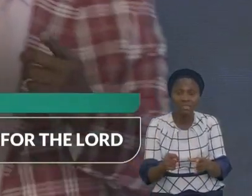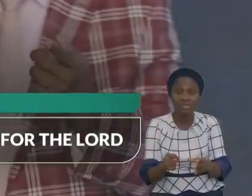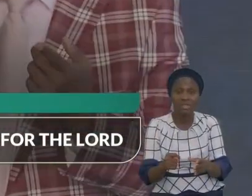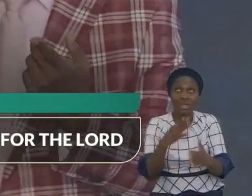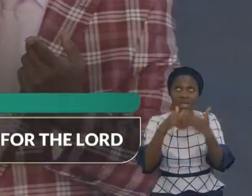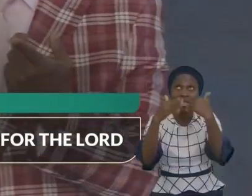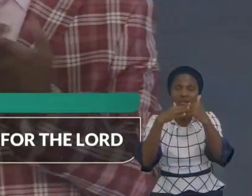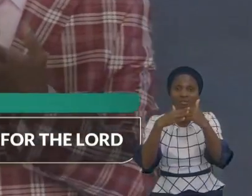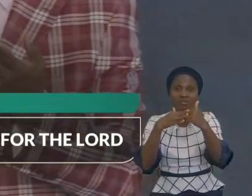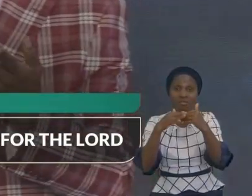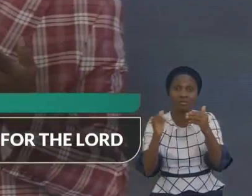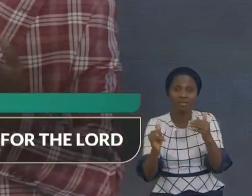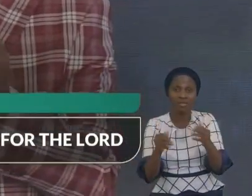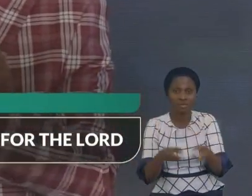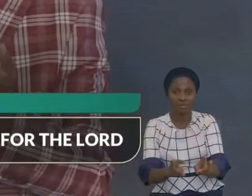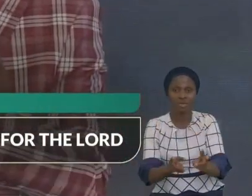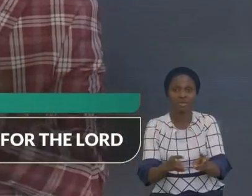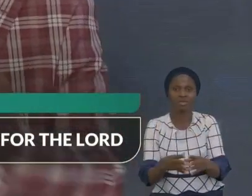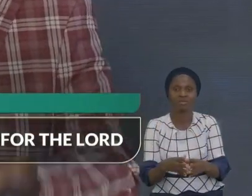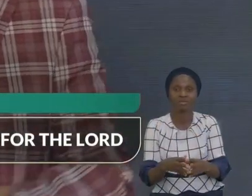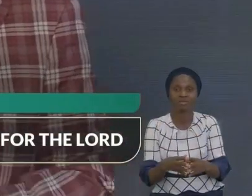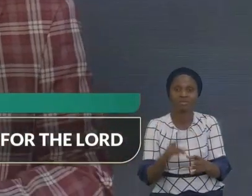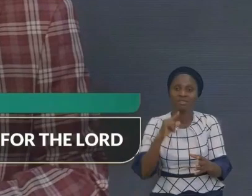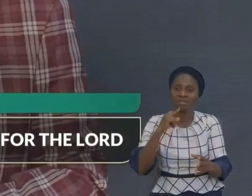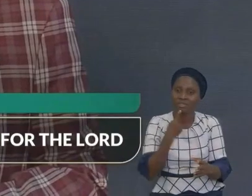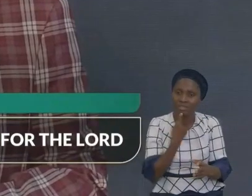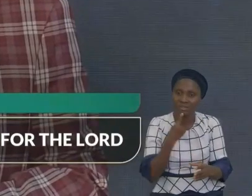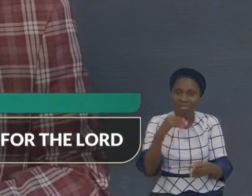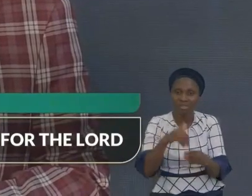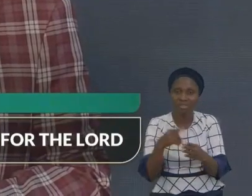we take the step 1, 2, 3,